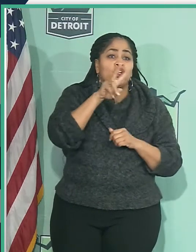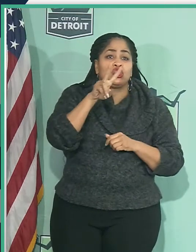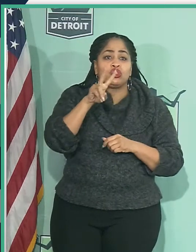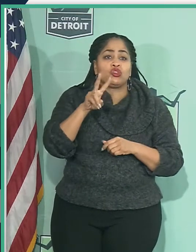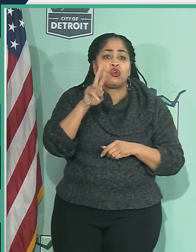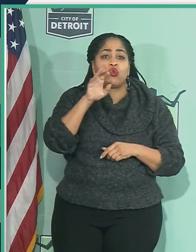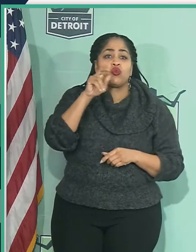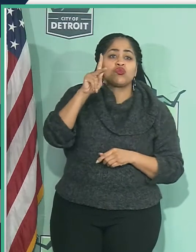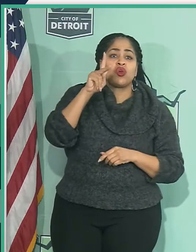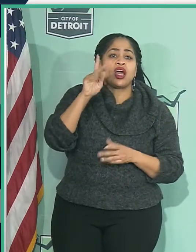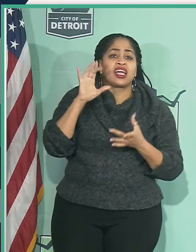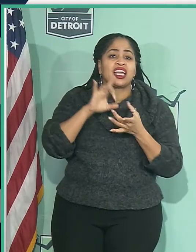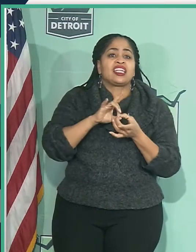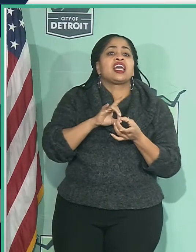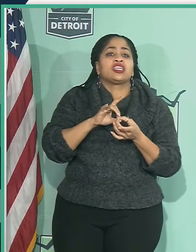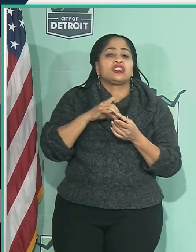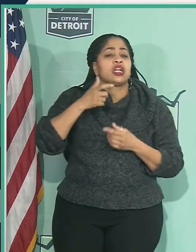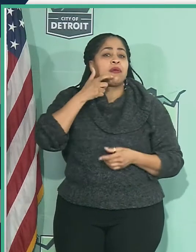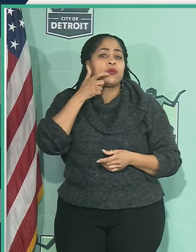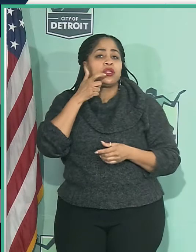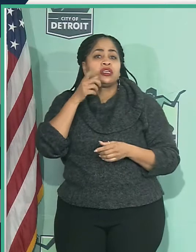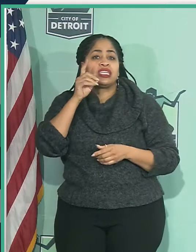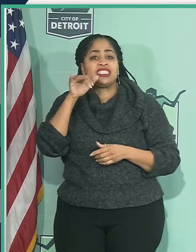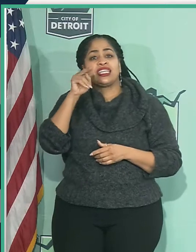Rock Connection operators. That's Dan Gilbert's